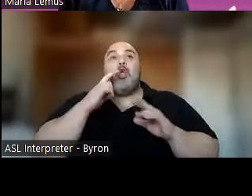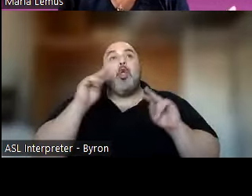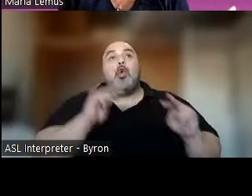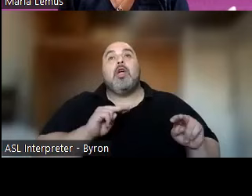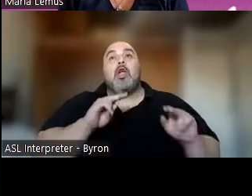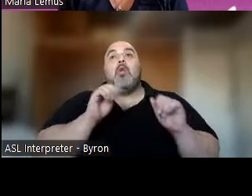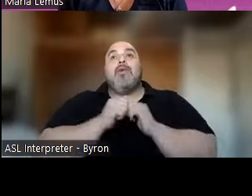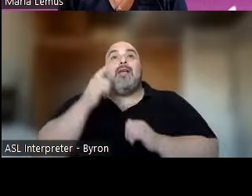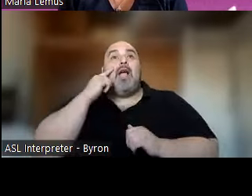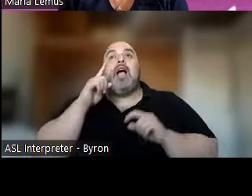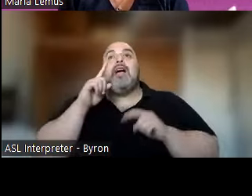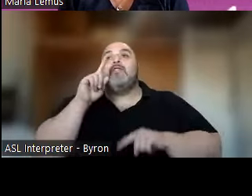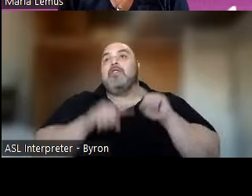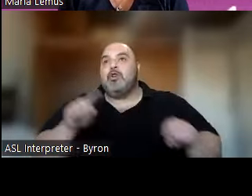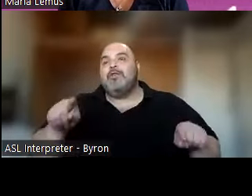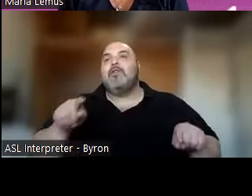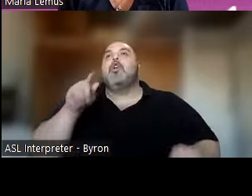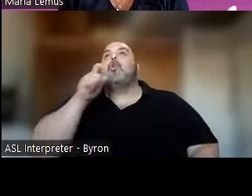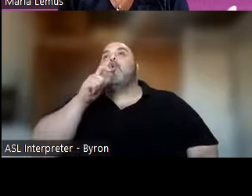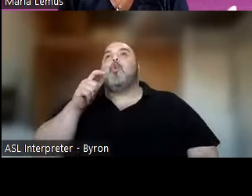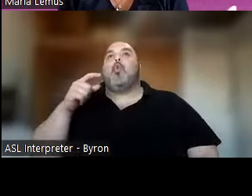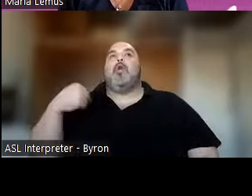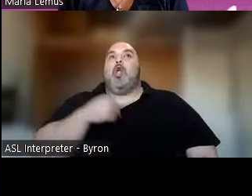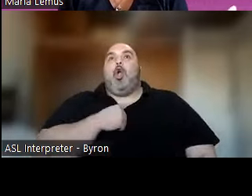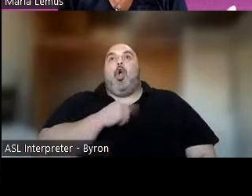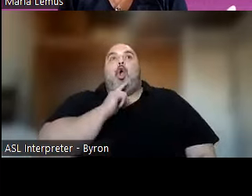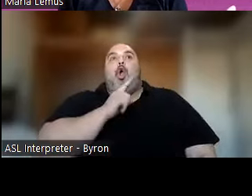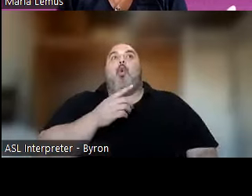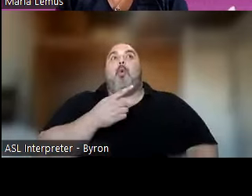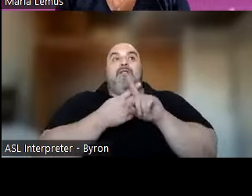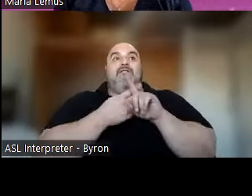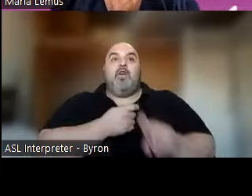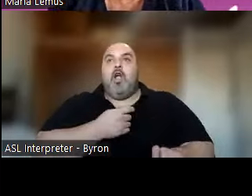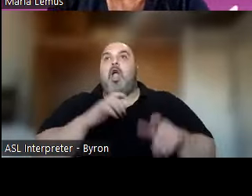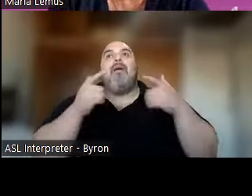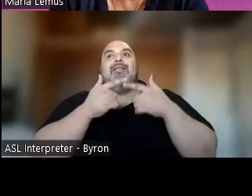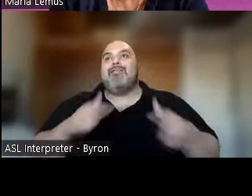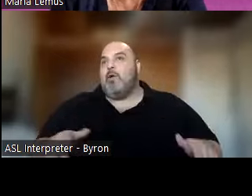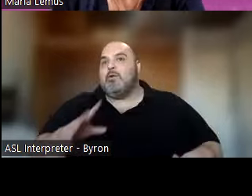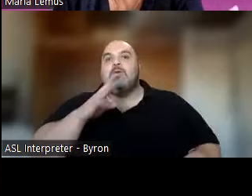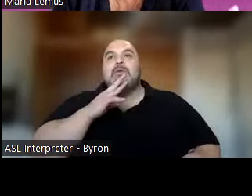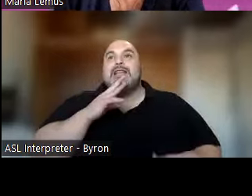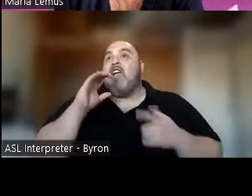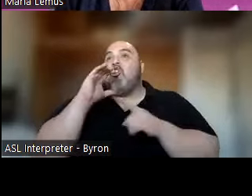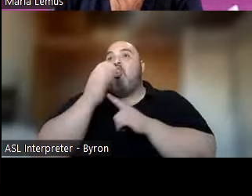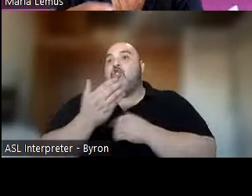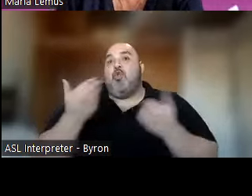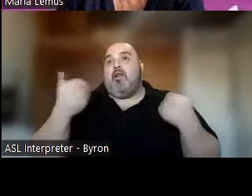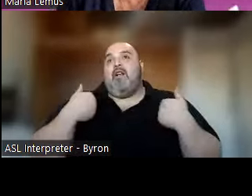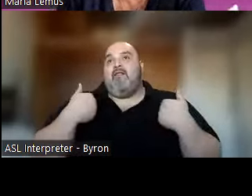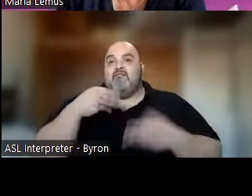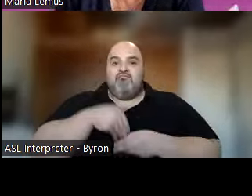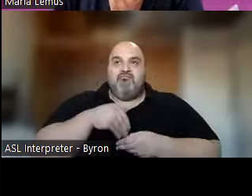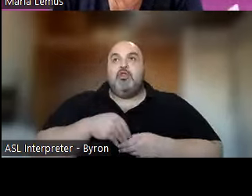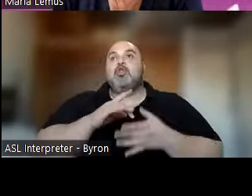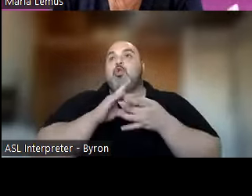eye of diversity of who we are, where we come from, what language do we speak, and what culture do we have in order to relate